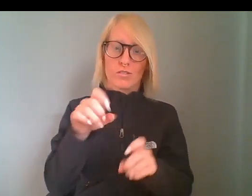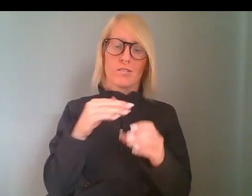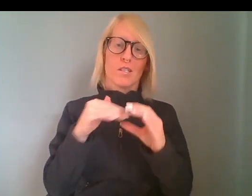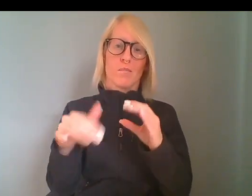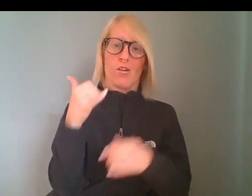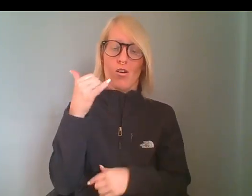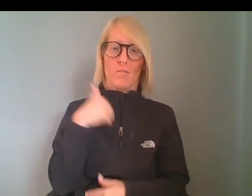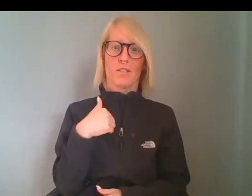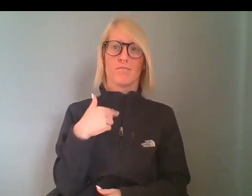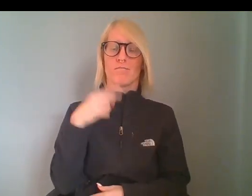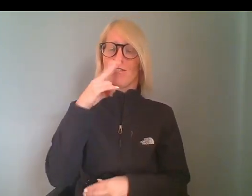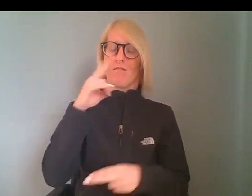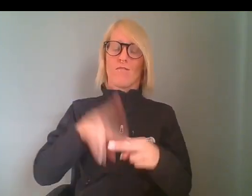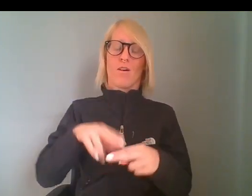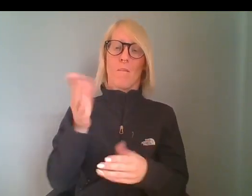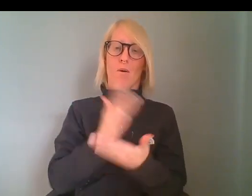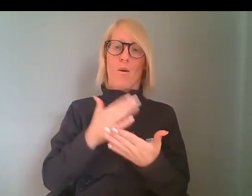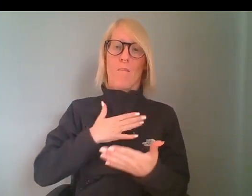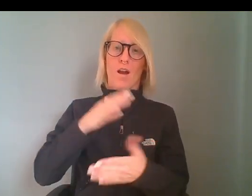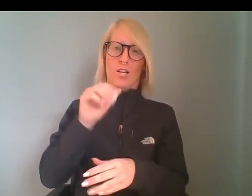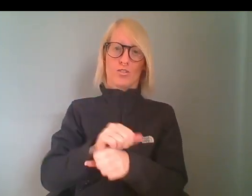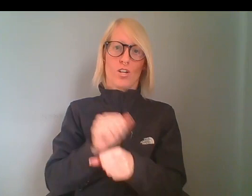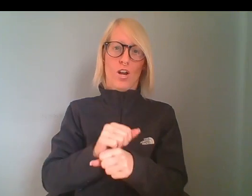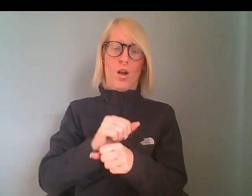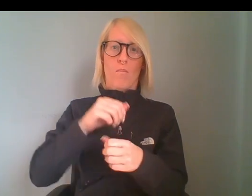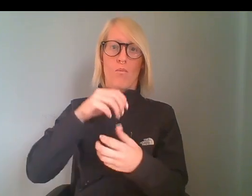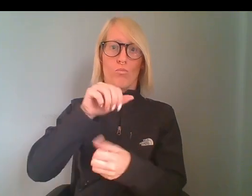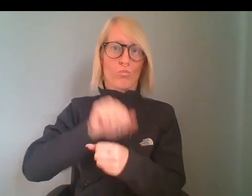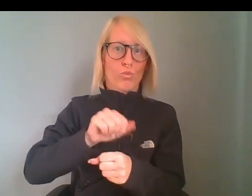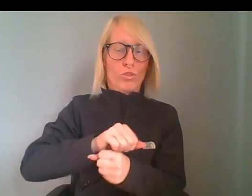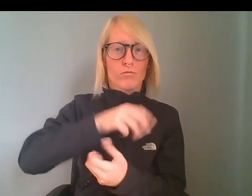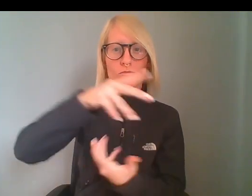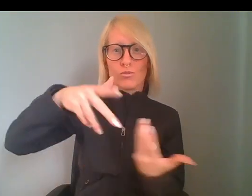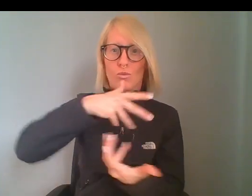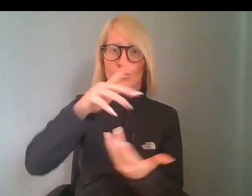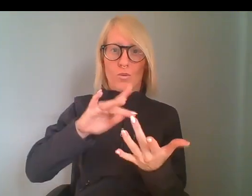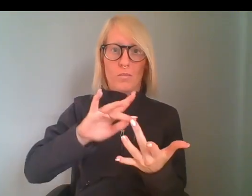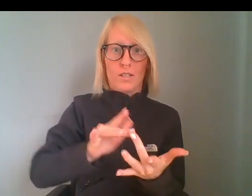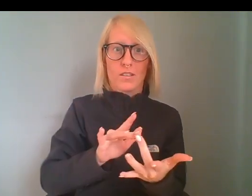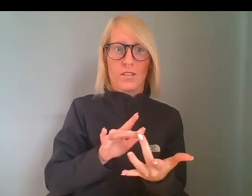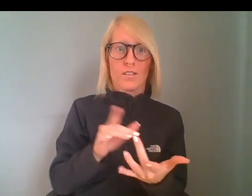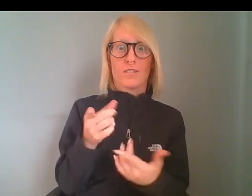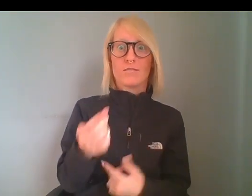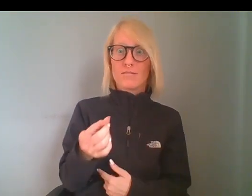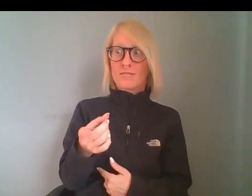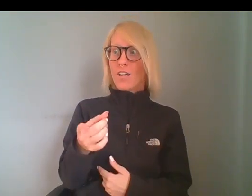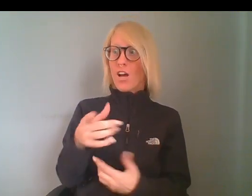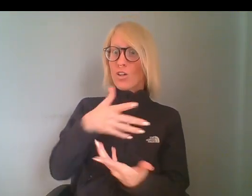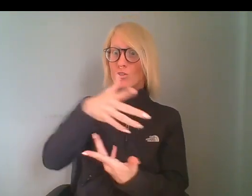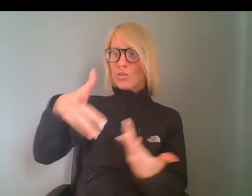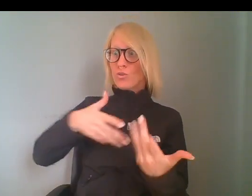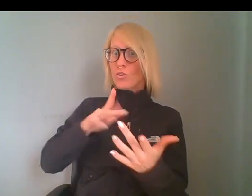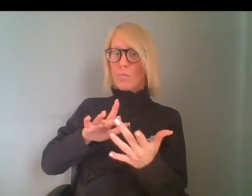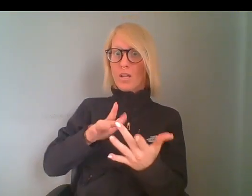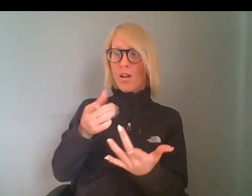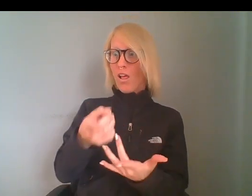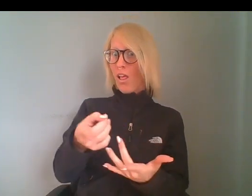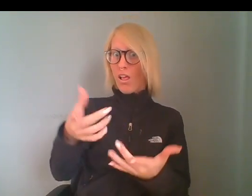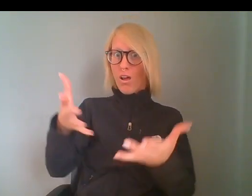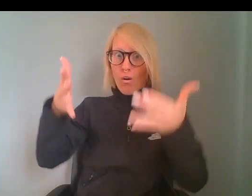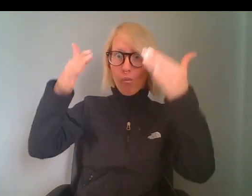social media. Okay, so social media. Does this overwhelm anyone? Right? When you think about what is social media,